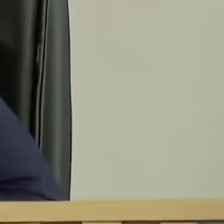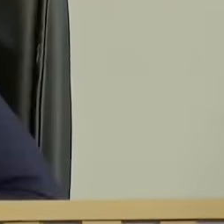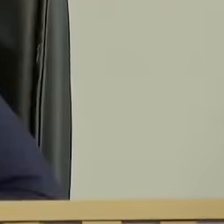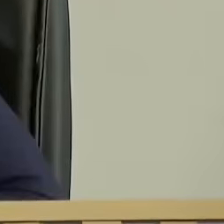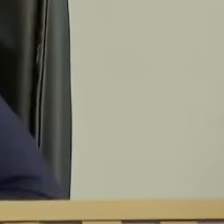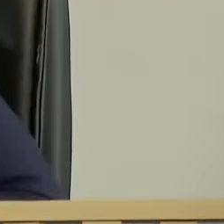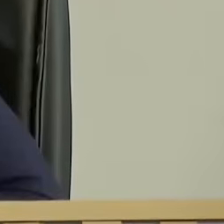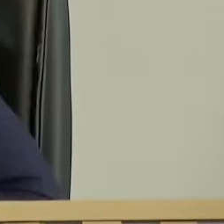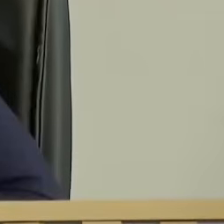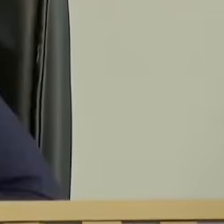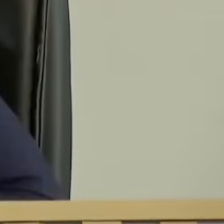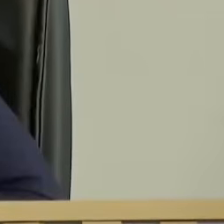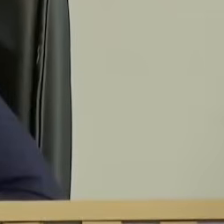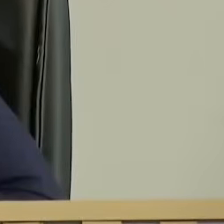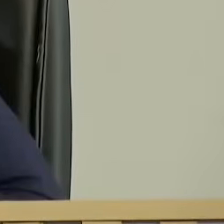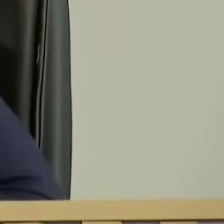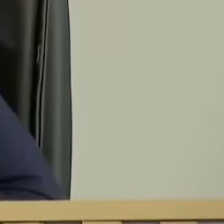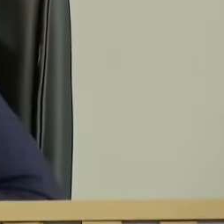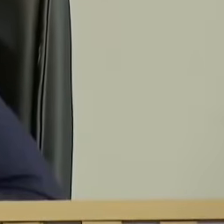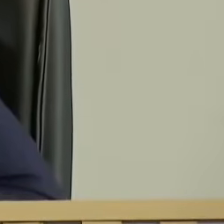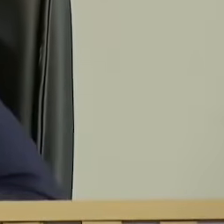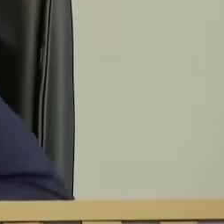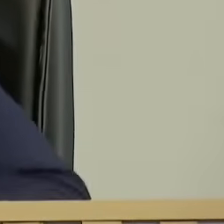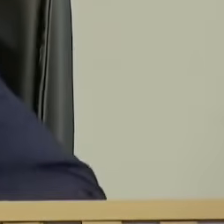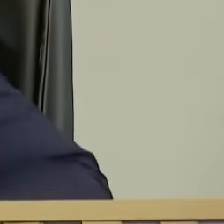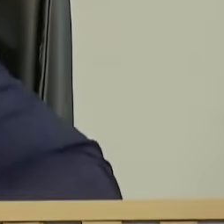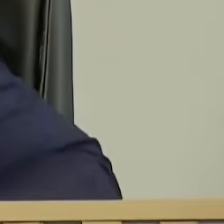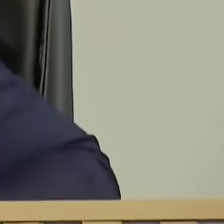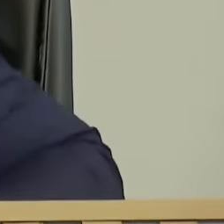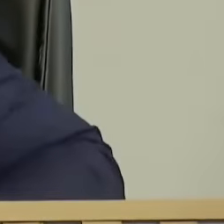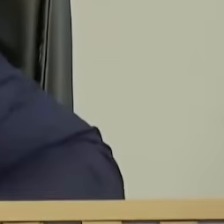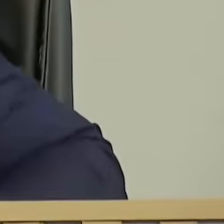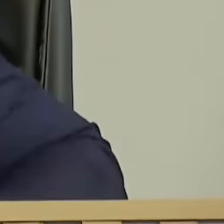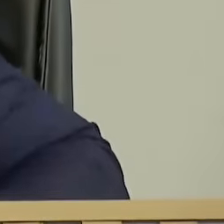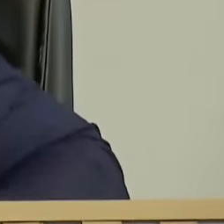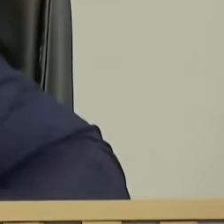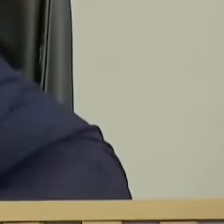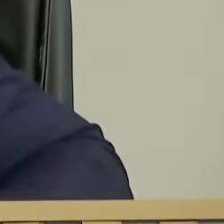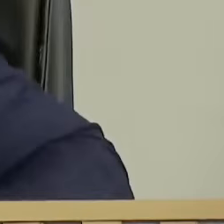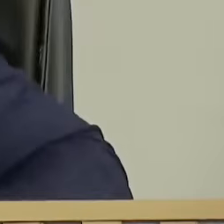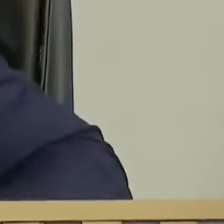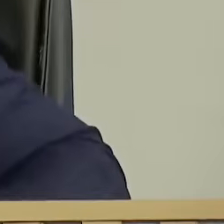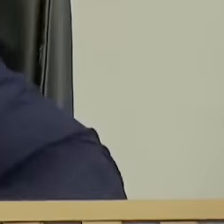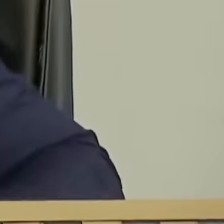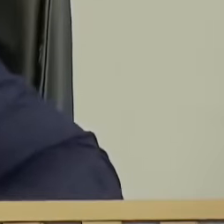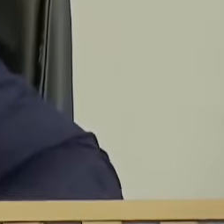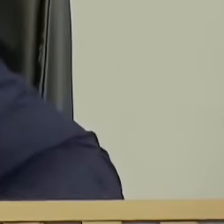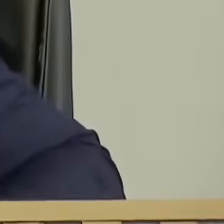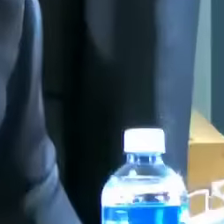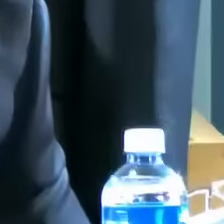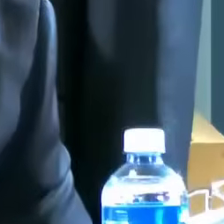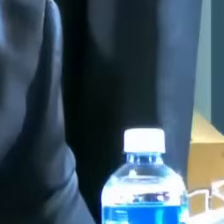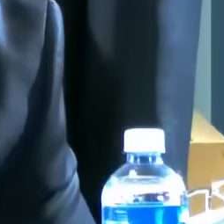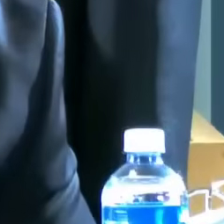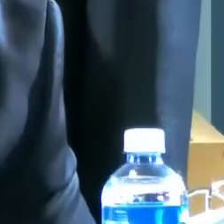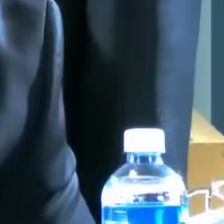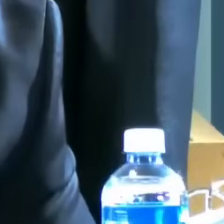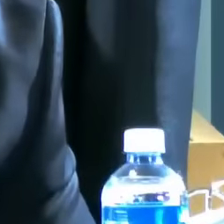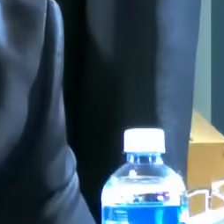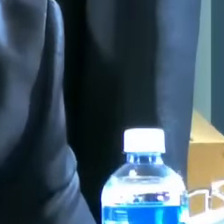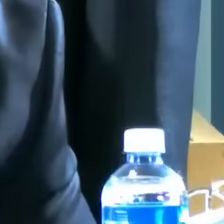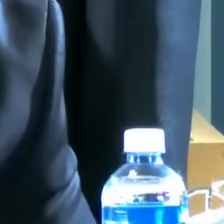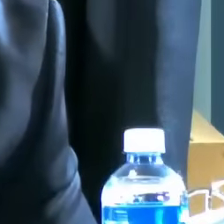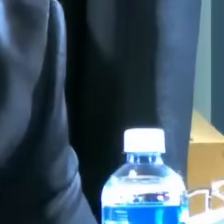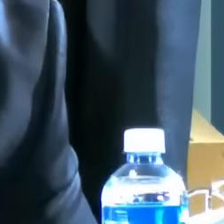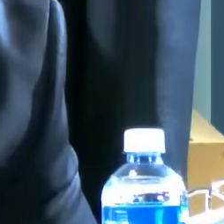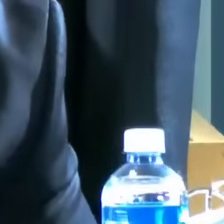that those responsible for political incidents are held to account. Its purpose